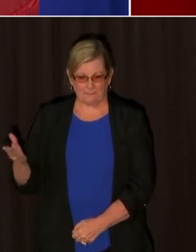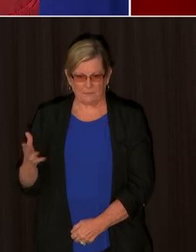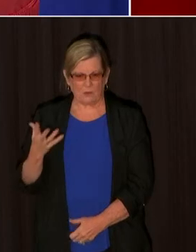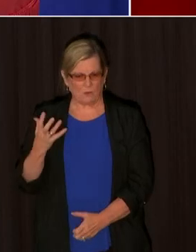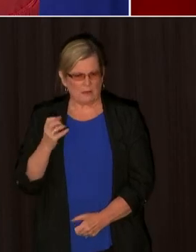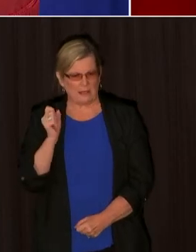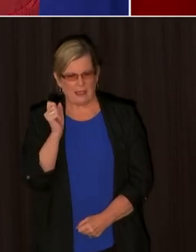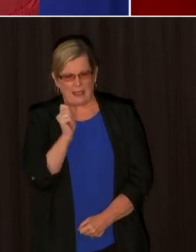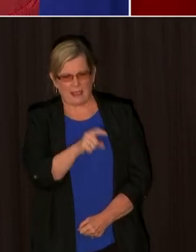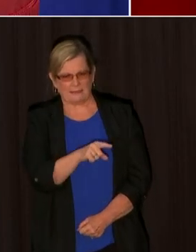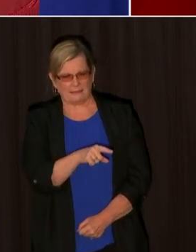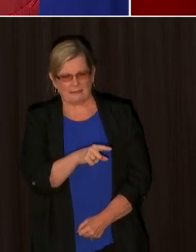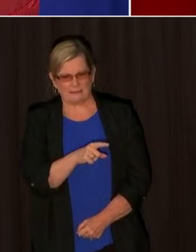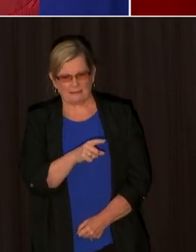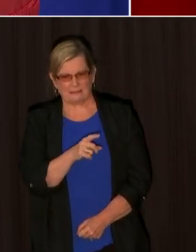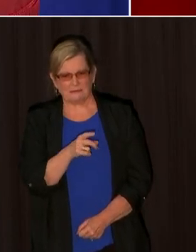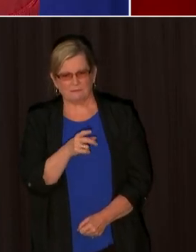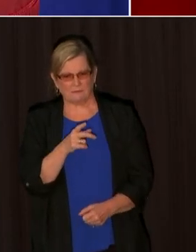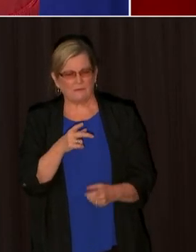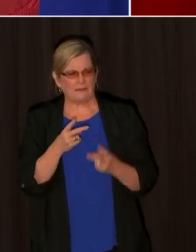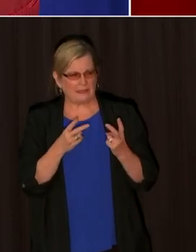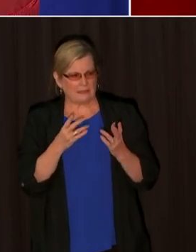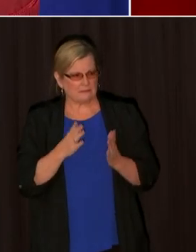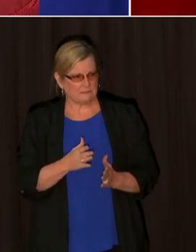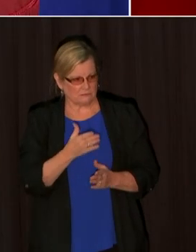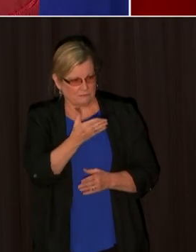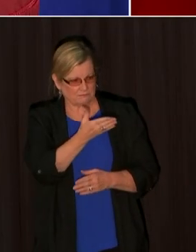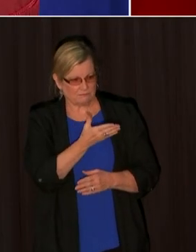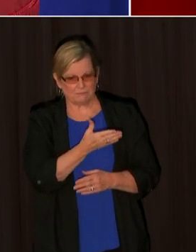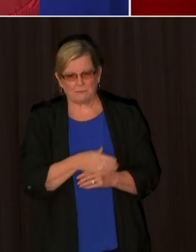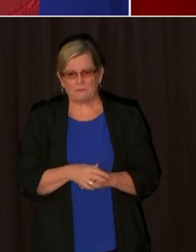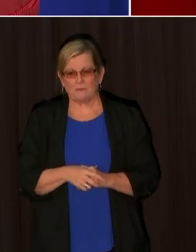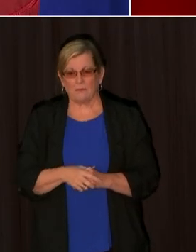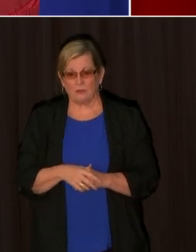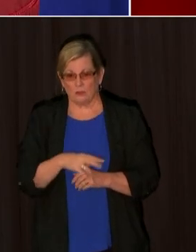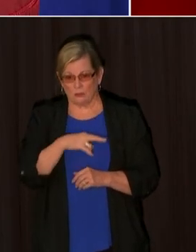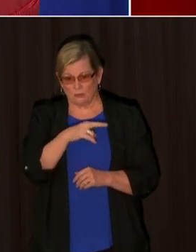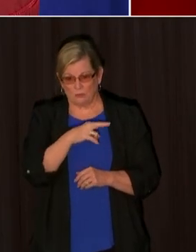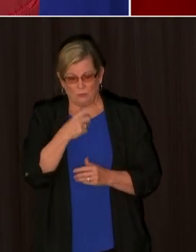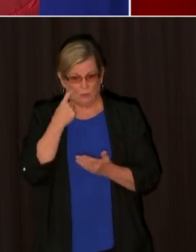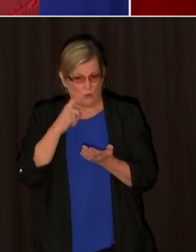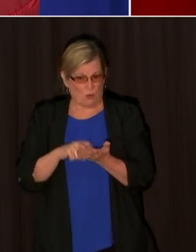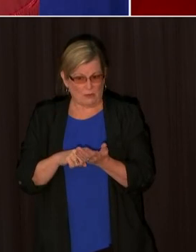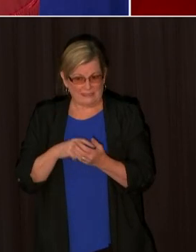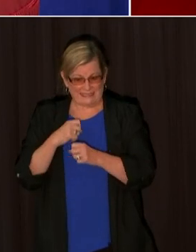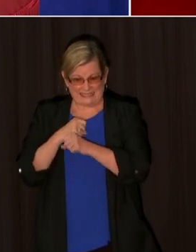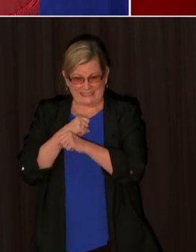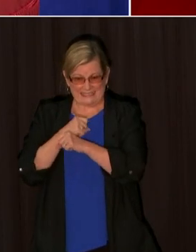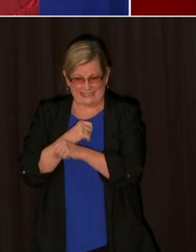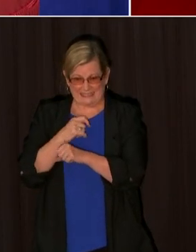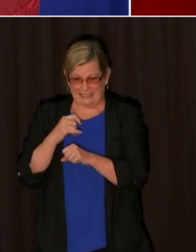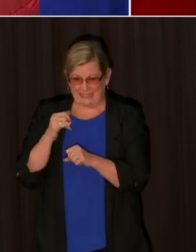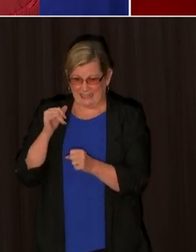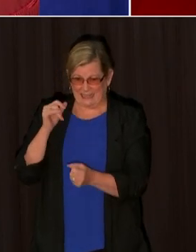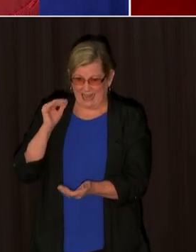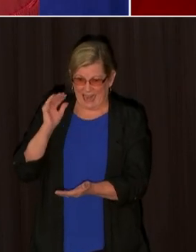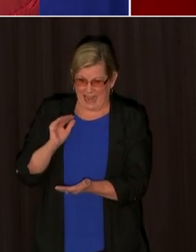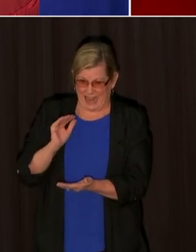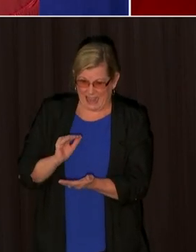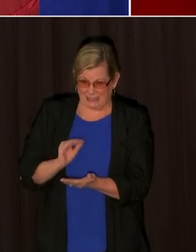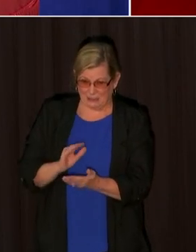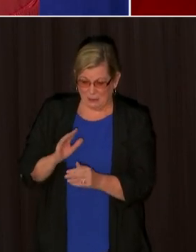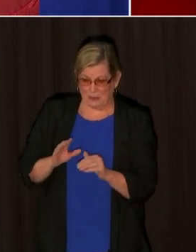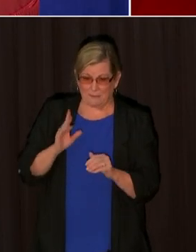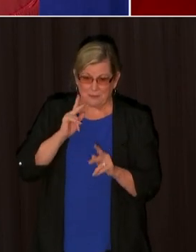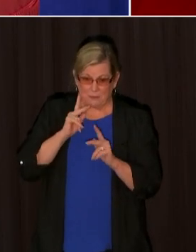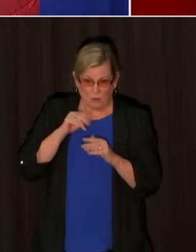and gentleman, if you've seen a fall off in hospital business, is that, is people just